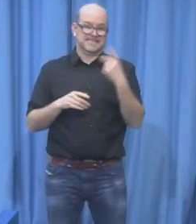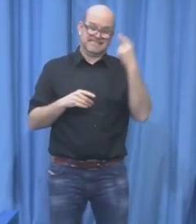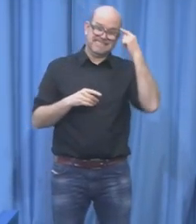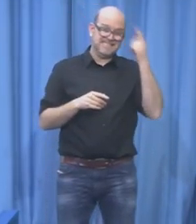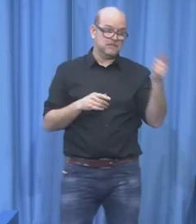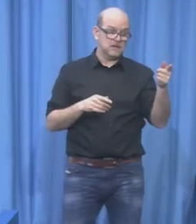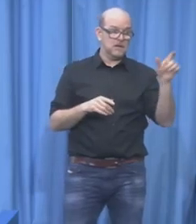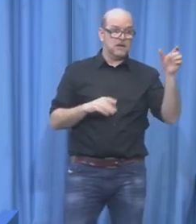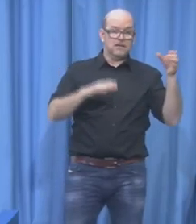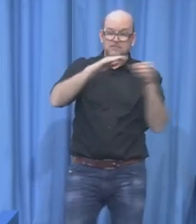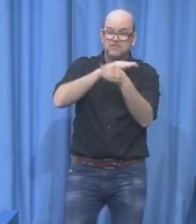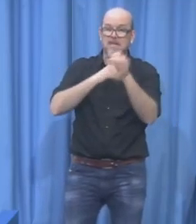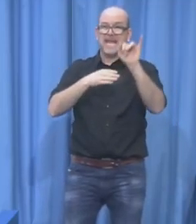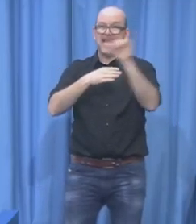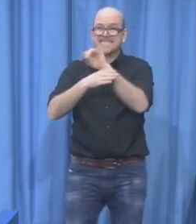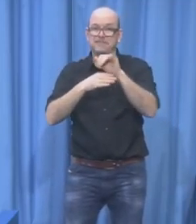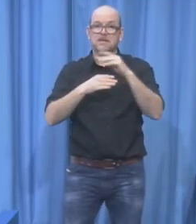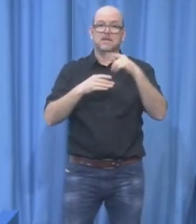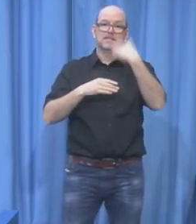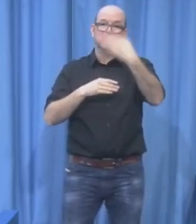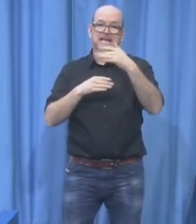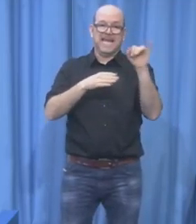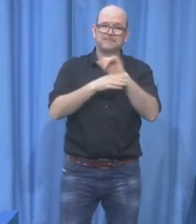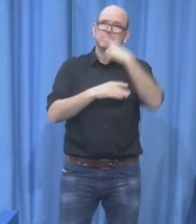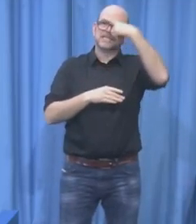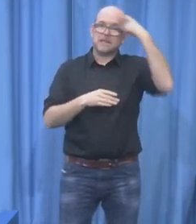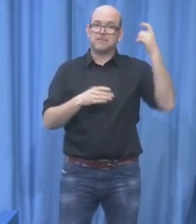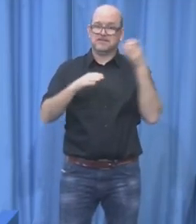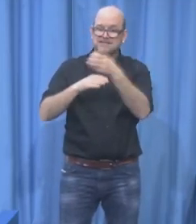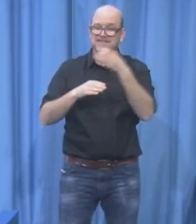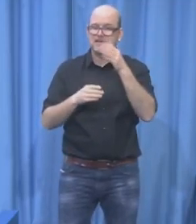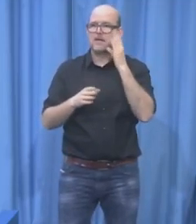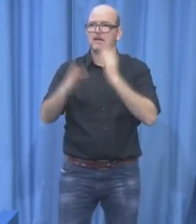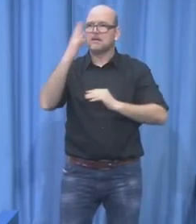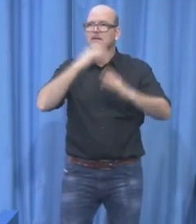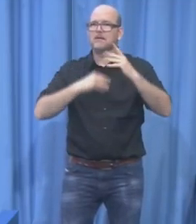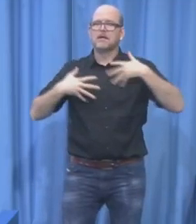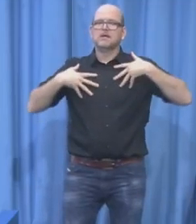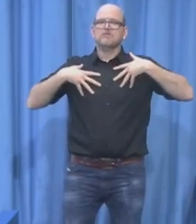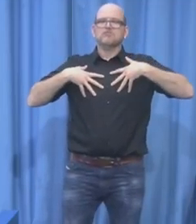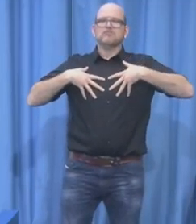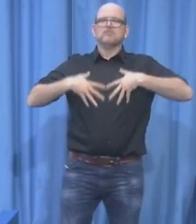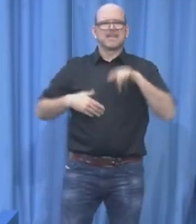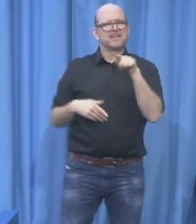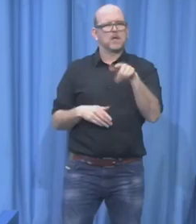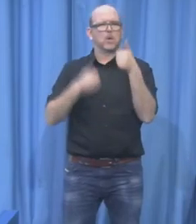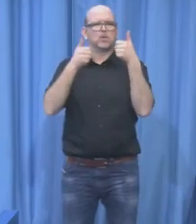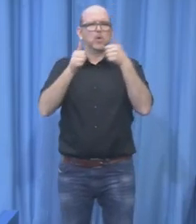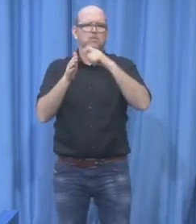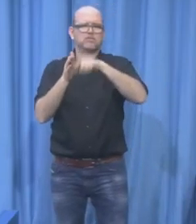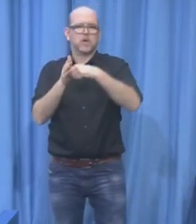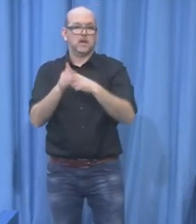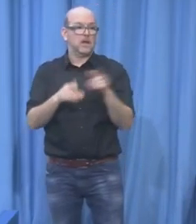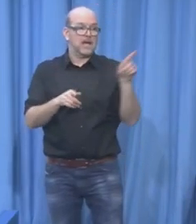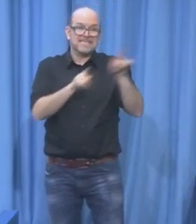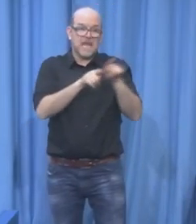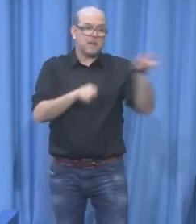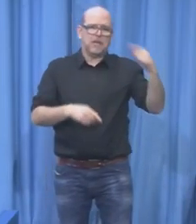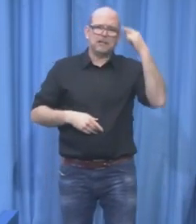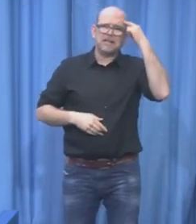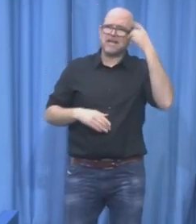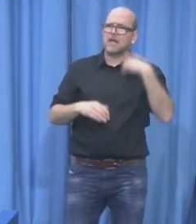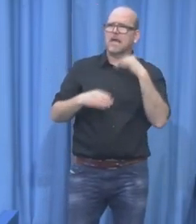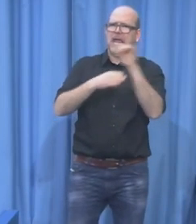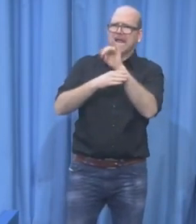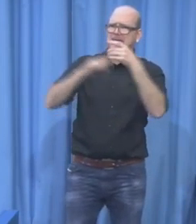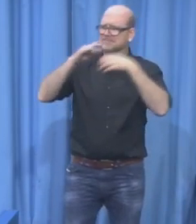is for someone who has a disability. They get to make money, which is awesome. What 18, 19, 20-year-old doesn't like to make money and go spend it on, you know, things